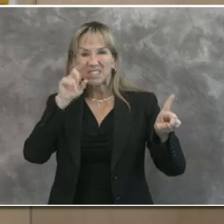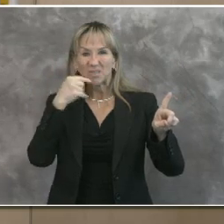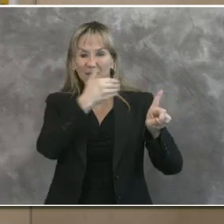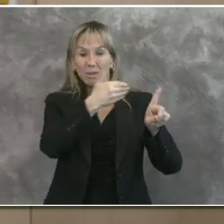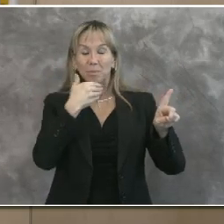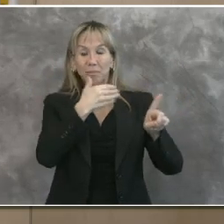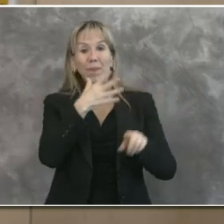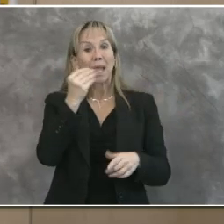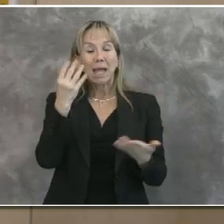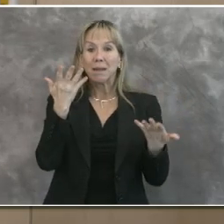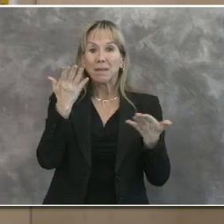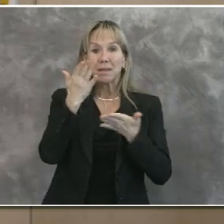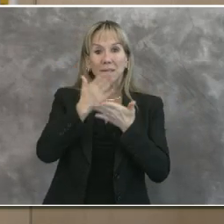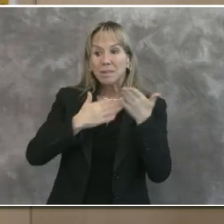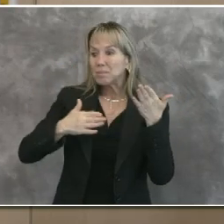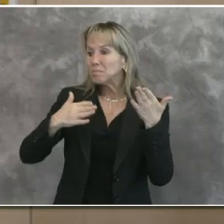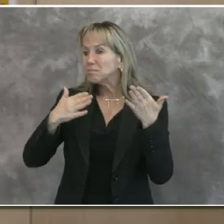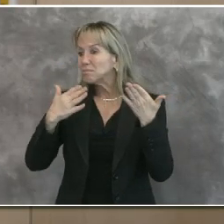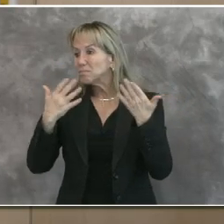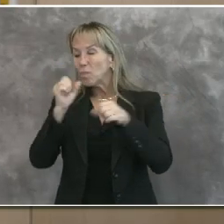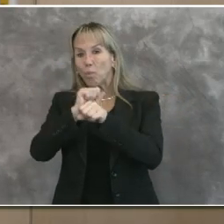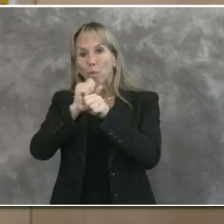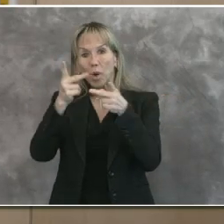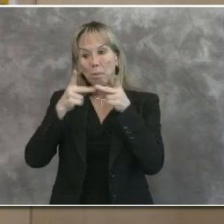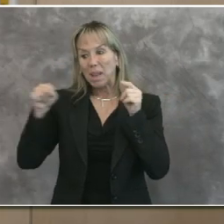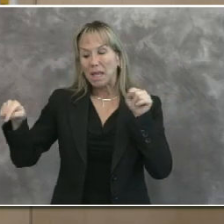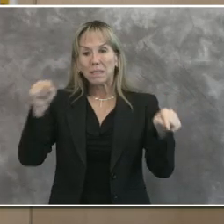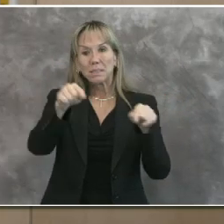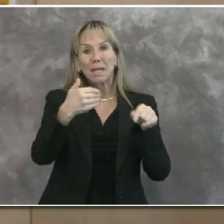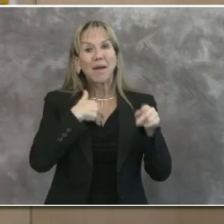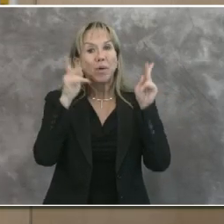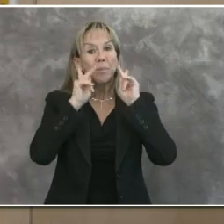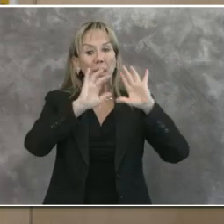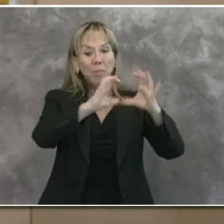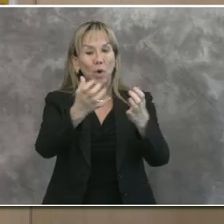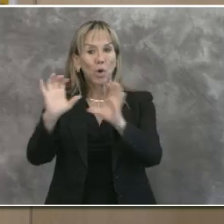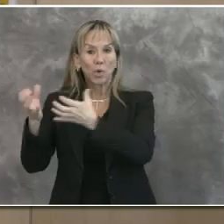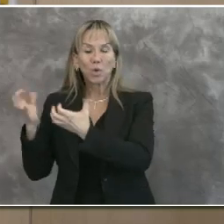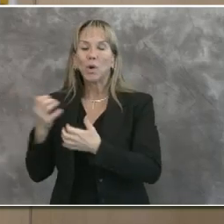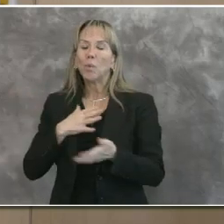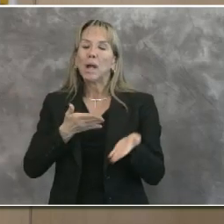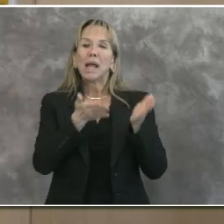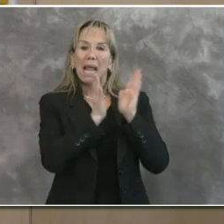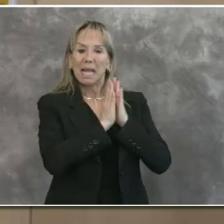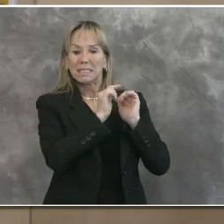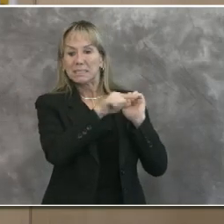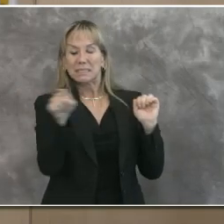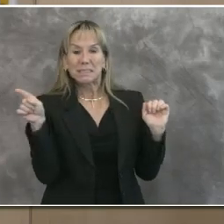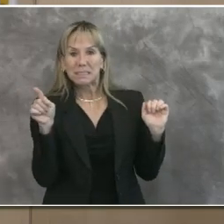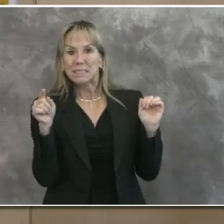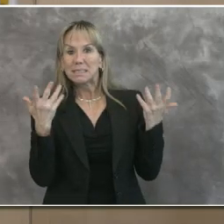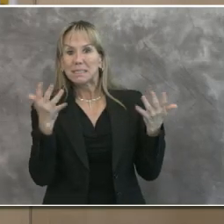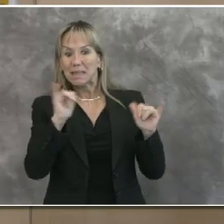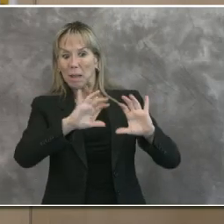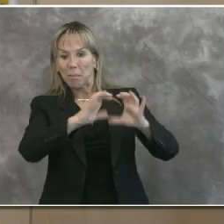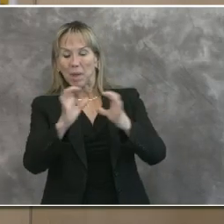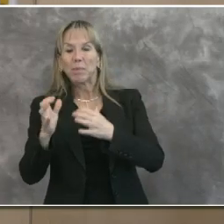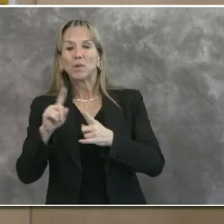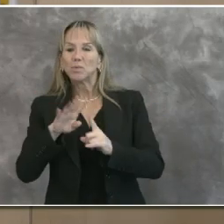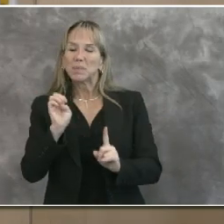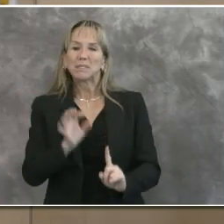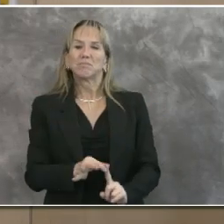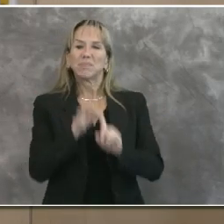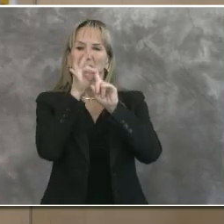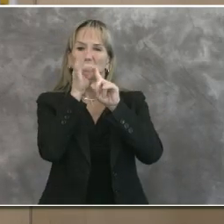work sites, we are encouraging personnel who are members of a vulnerable population to take special